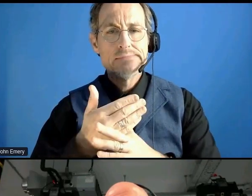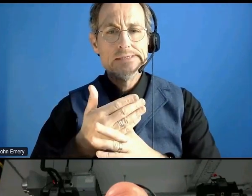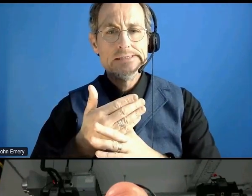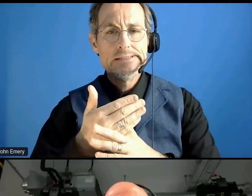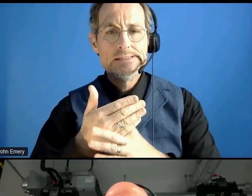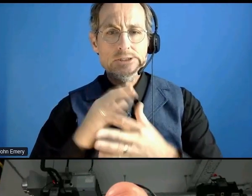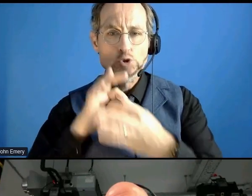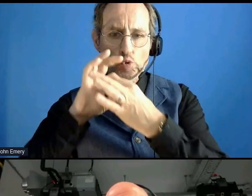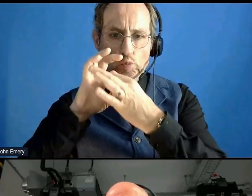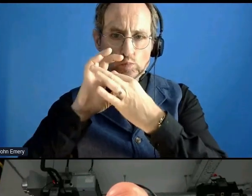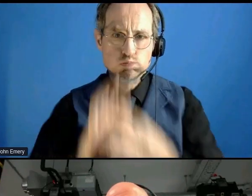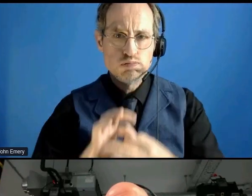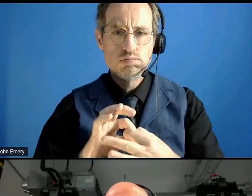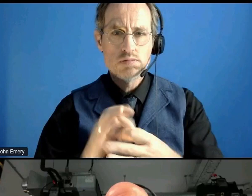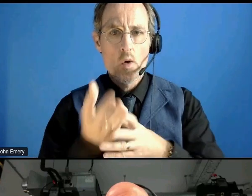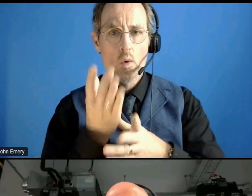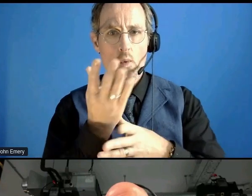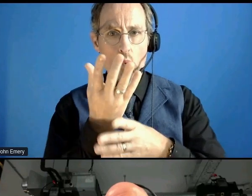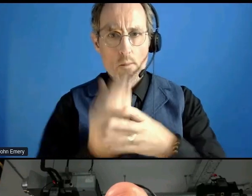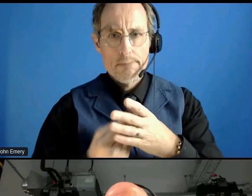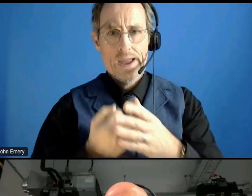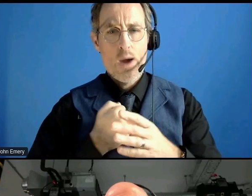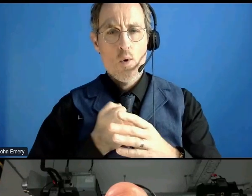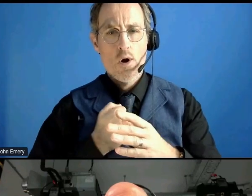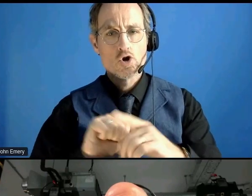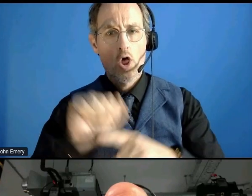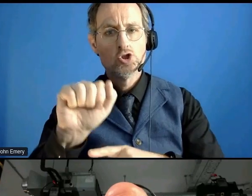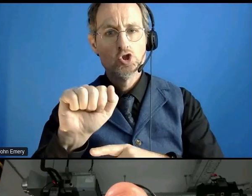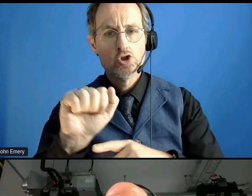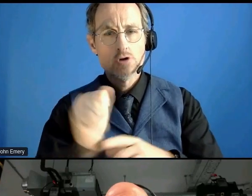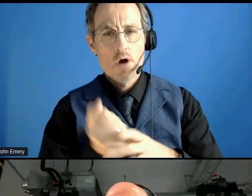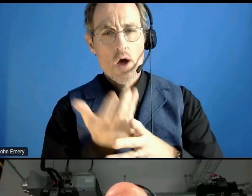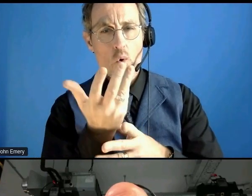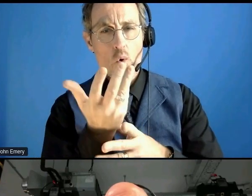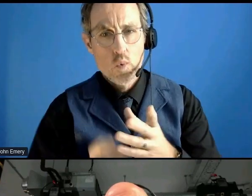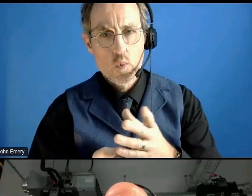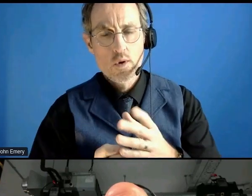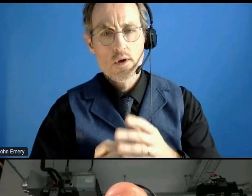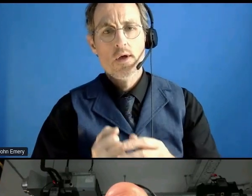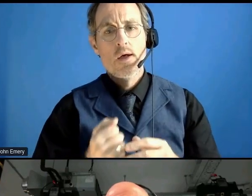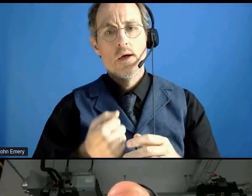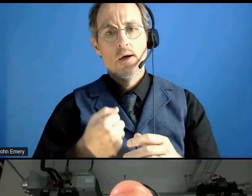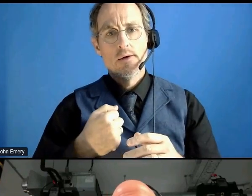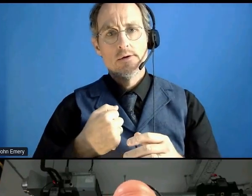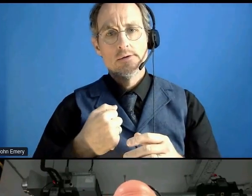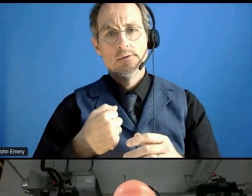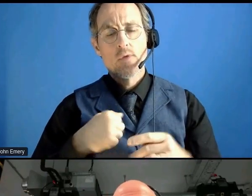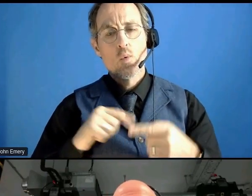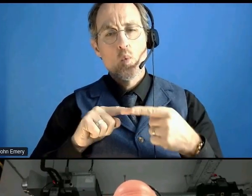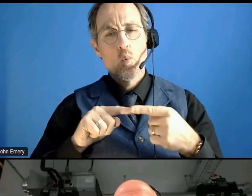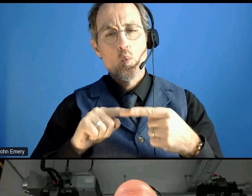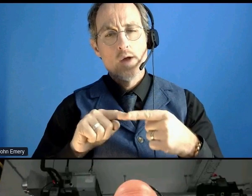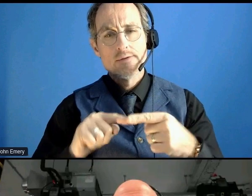Tony wants to stick thread into. Didn't talk about getting him out again, did you? I'd worry about that if I were you,